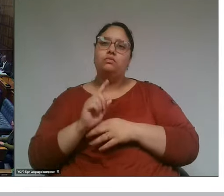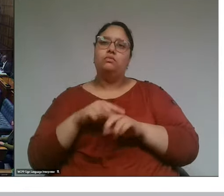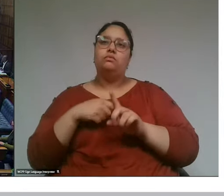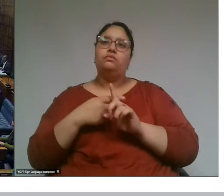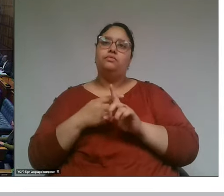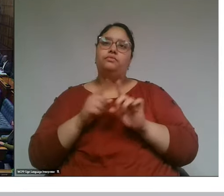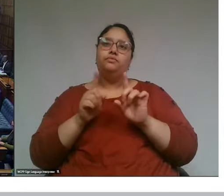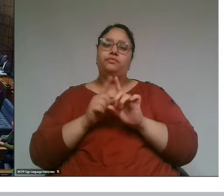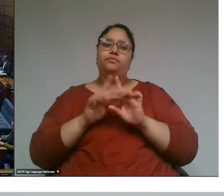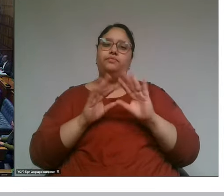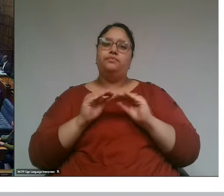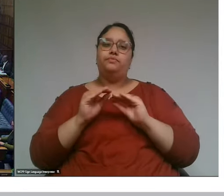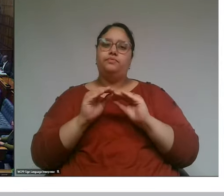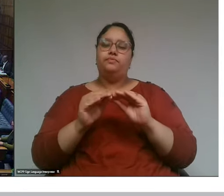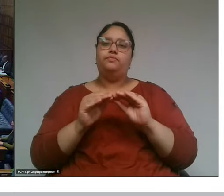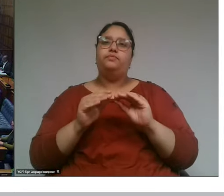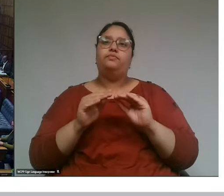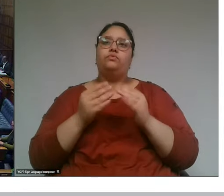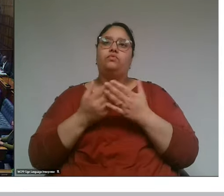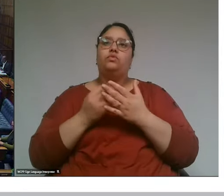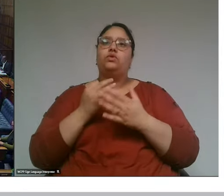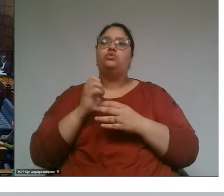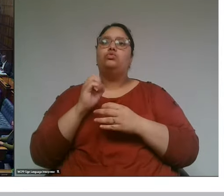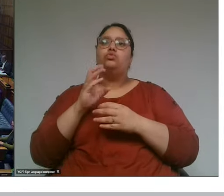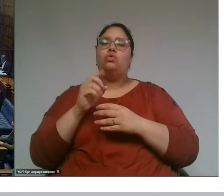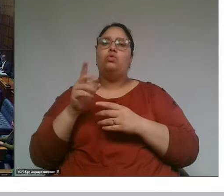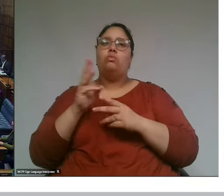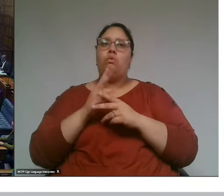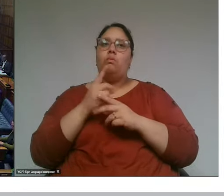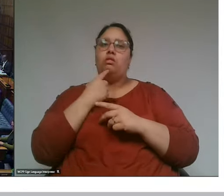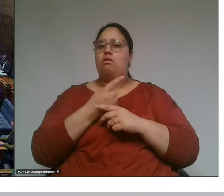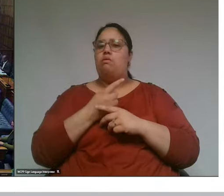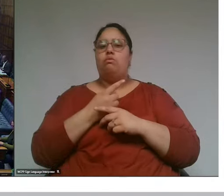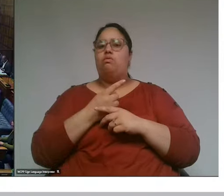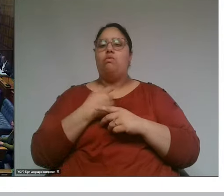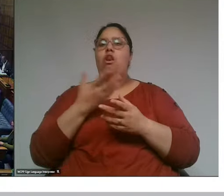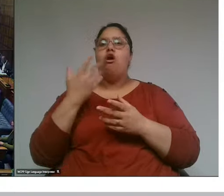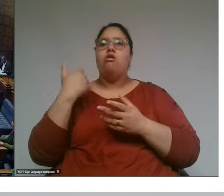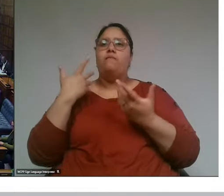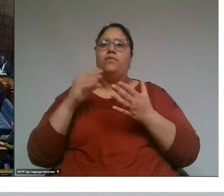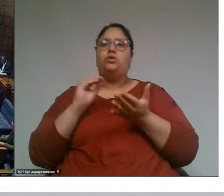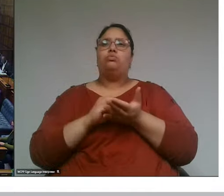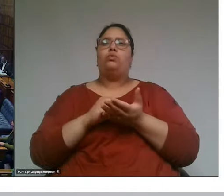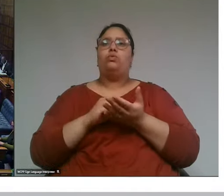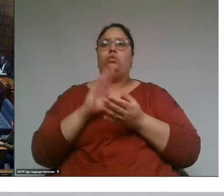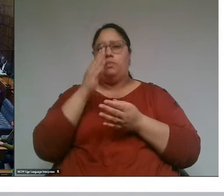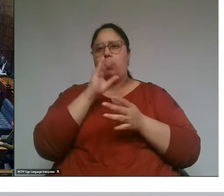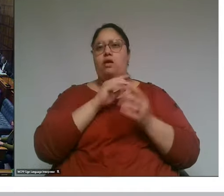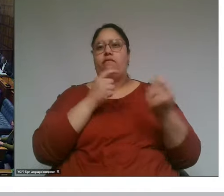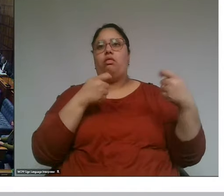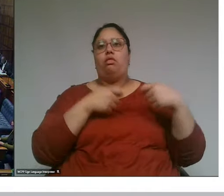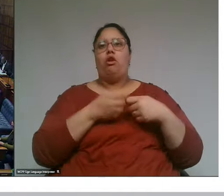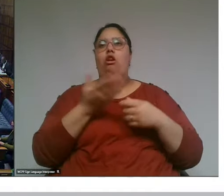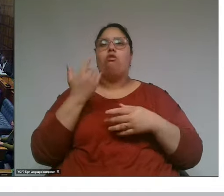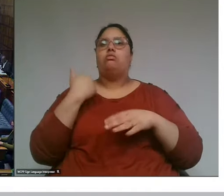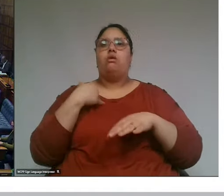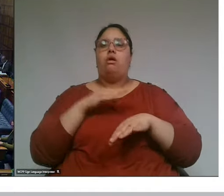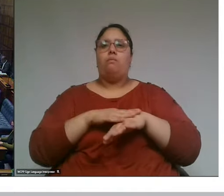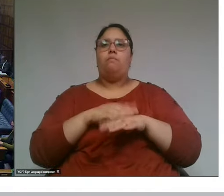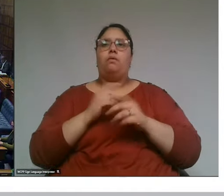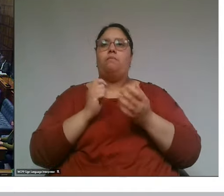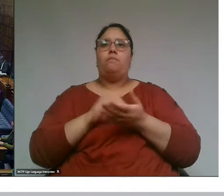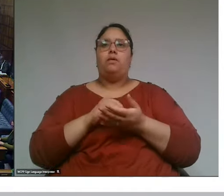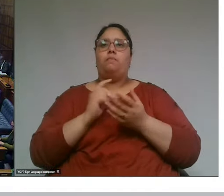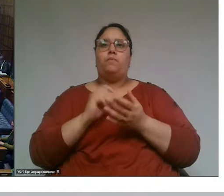moving towards uh in uh in the future with with this fund thanks John okay thank you very